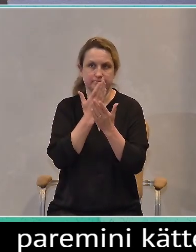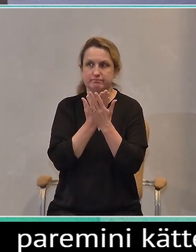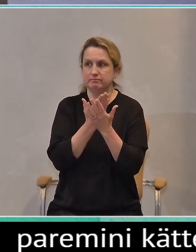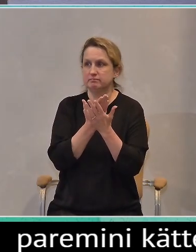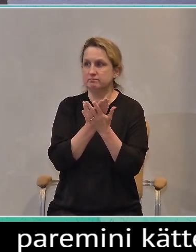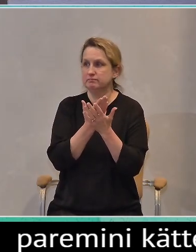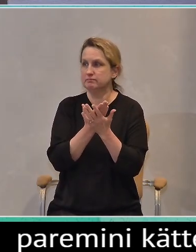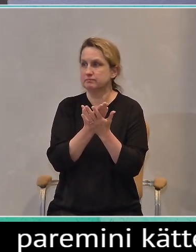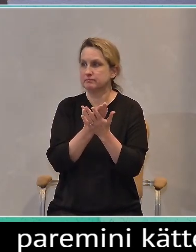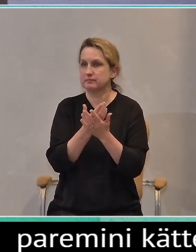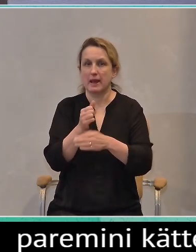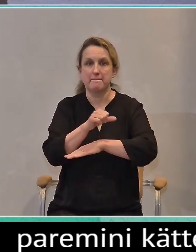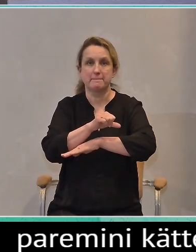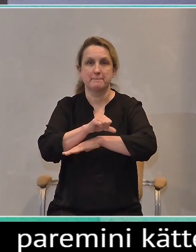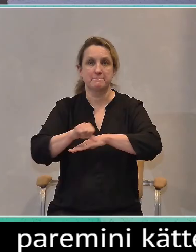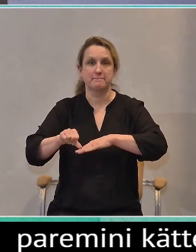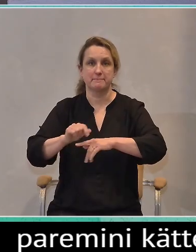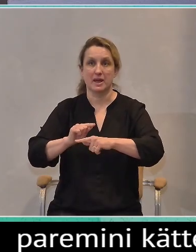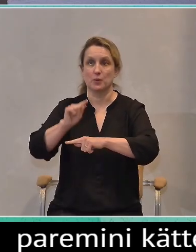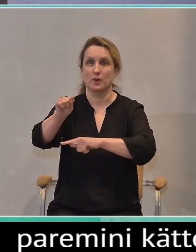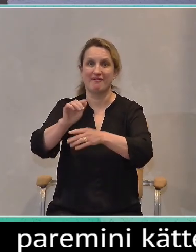We put